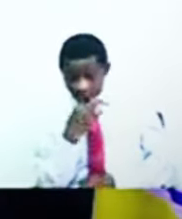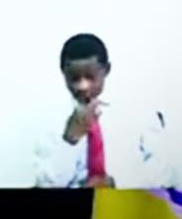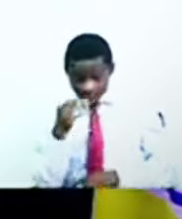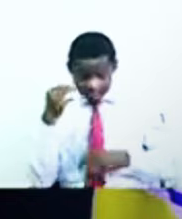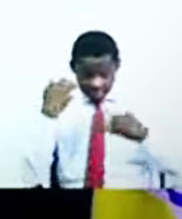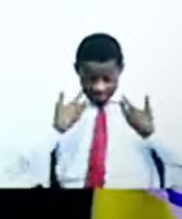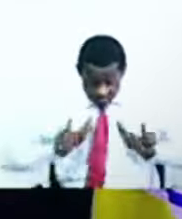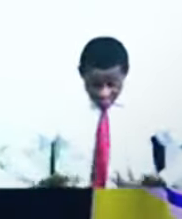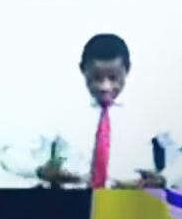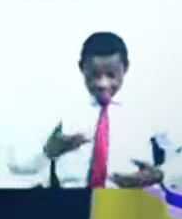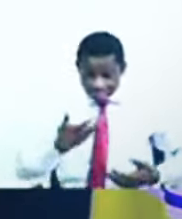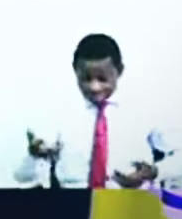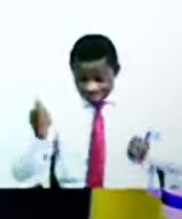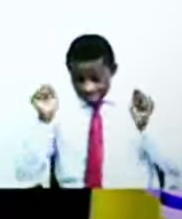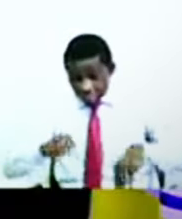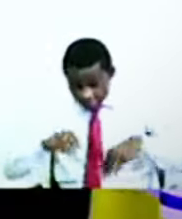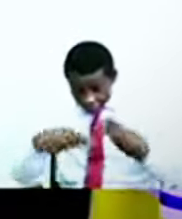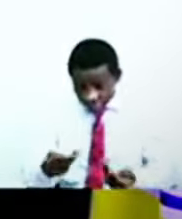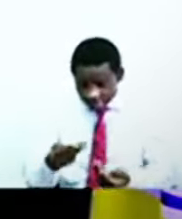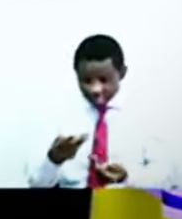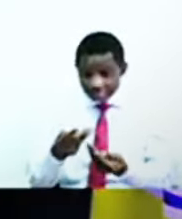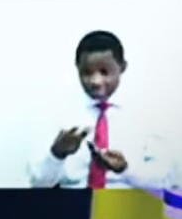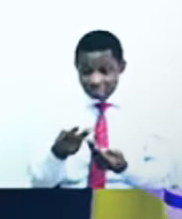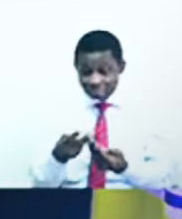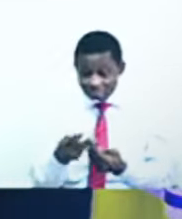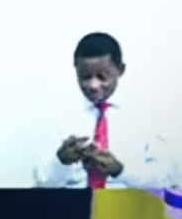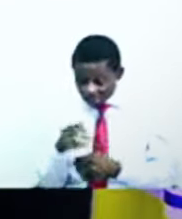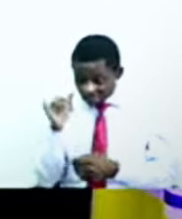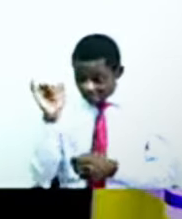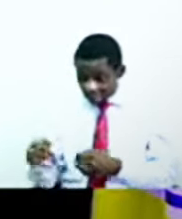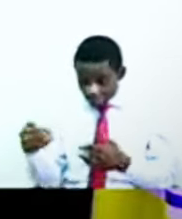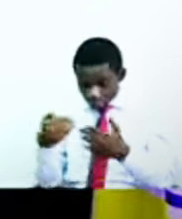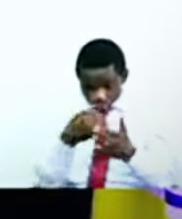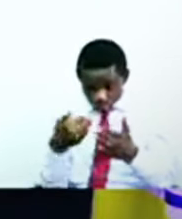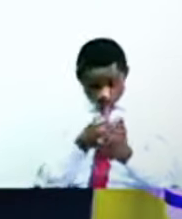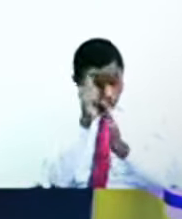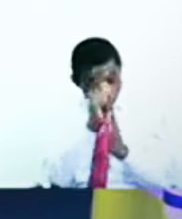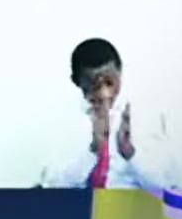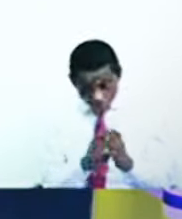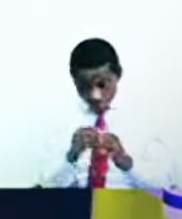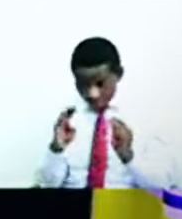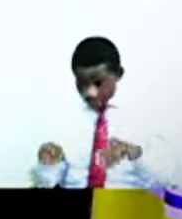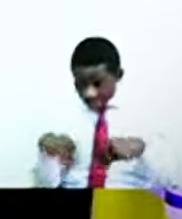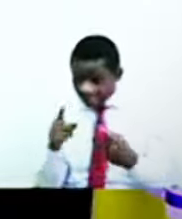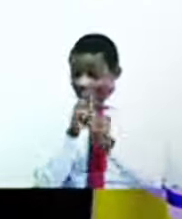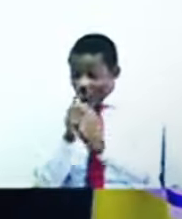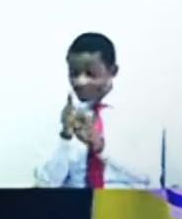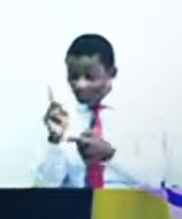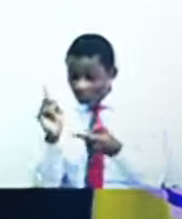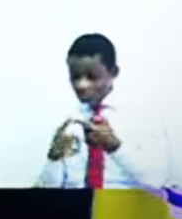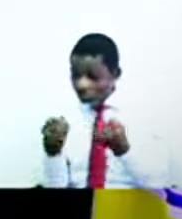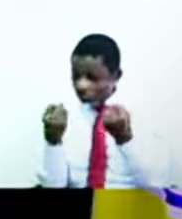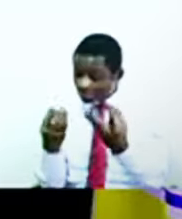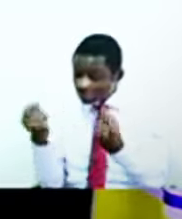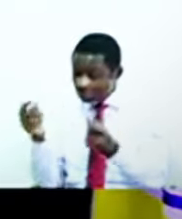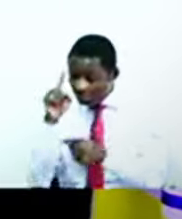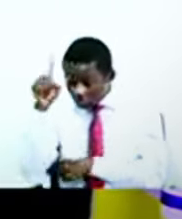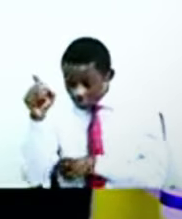needs? Answer his questions and solve his problems.